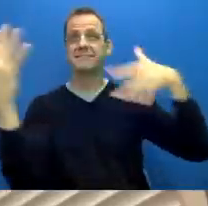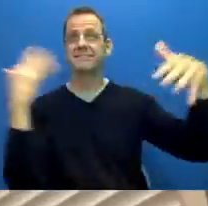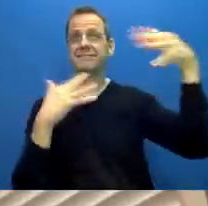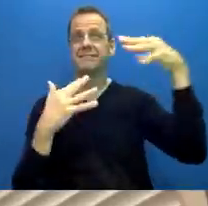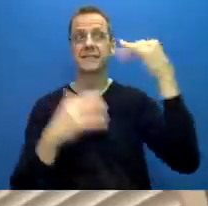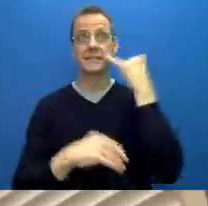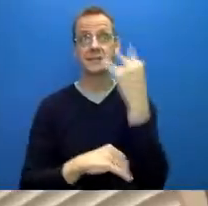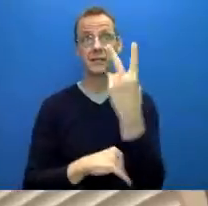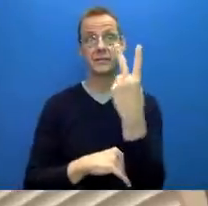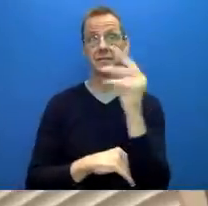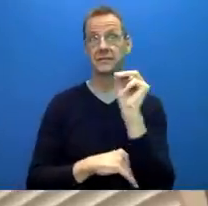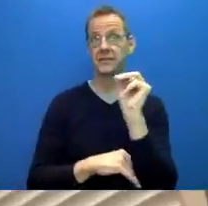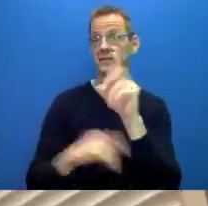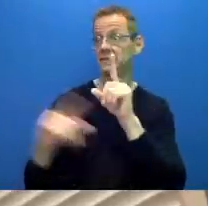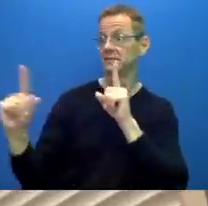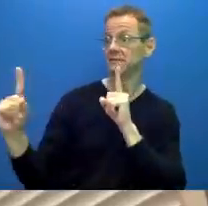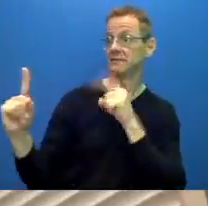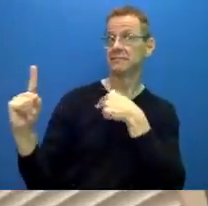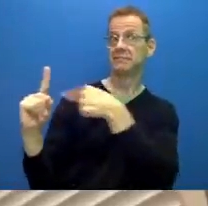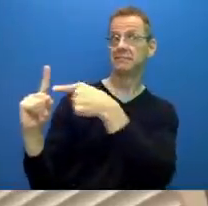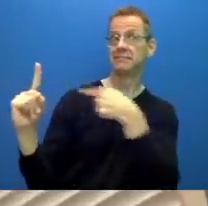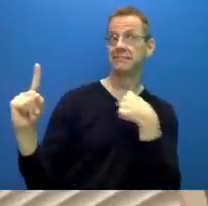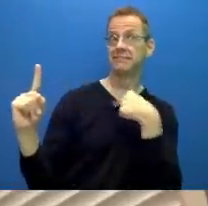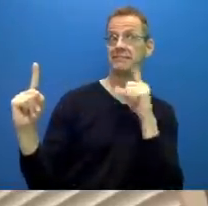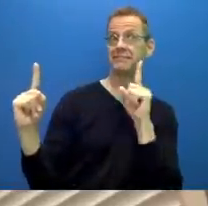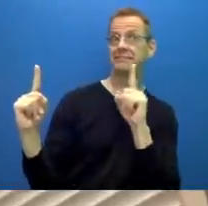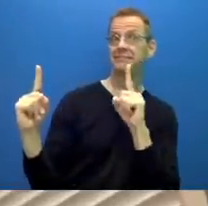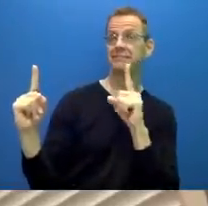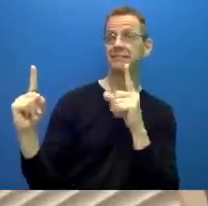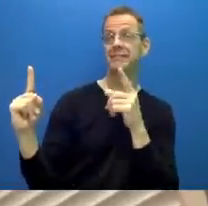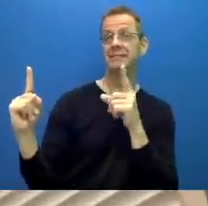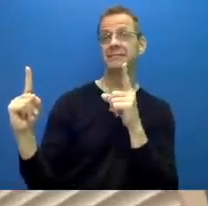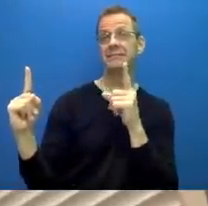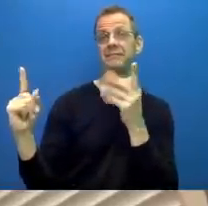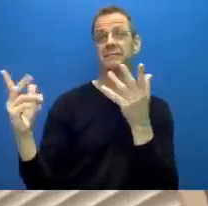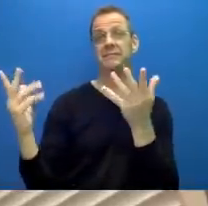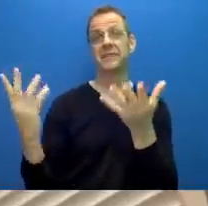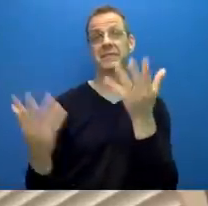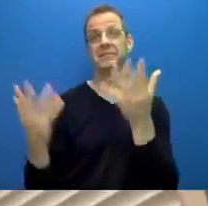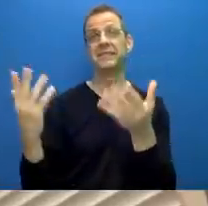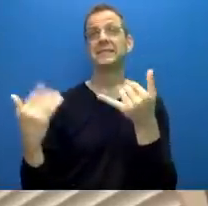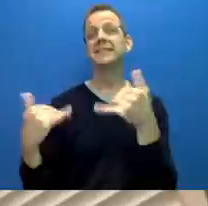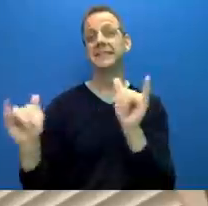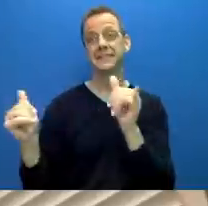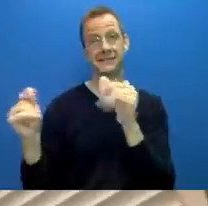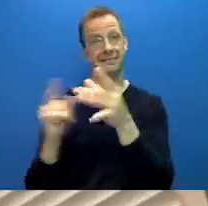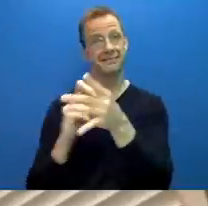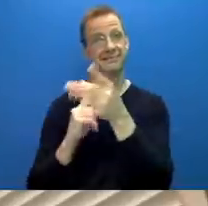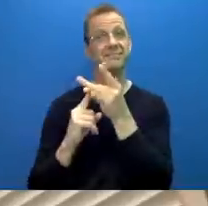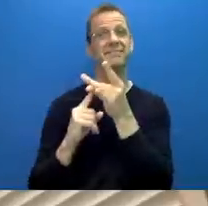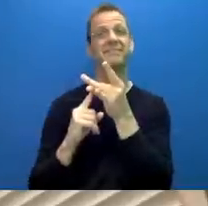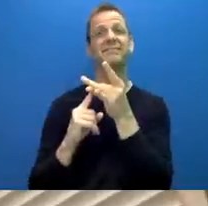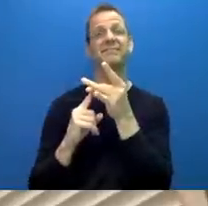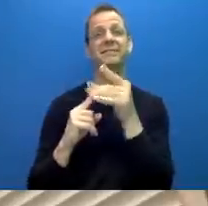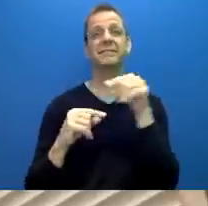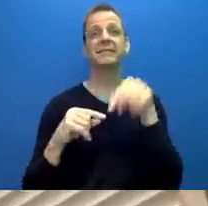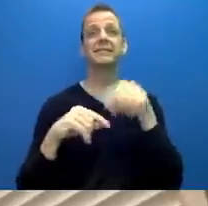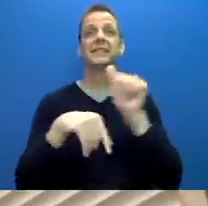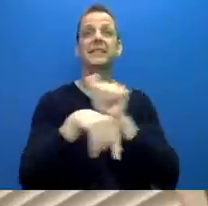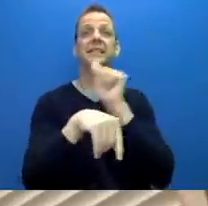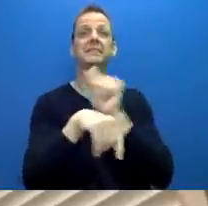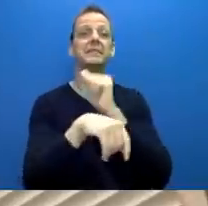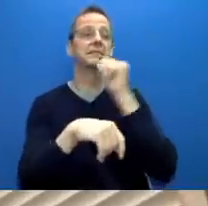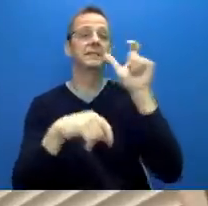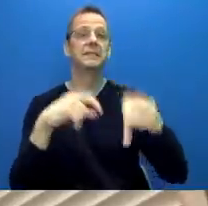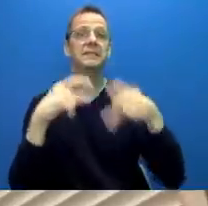these restrictions of requiring 2 meters in order to infect somebody. So this is a